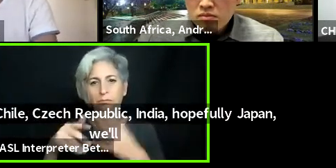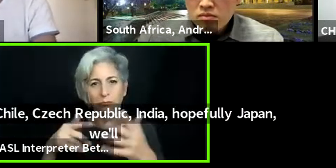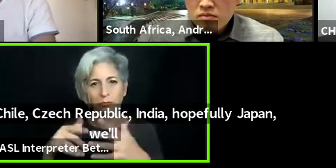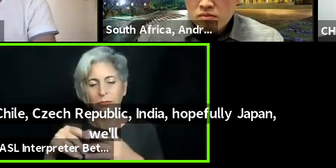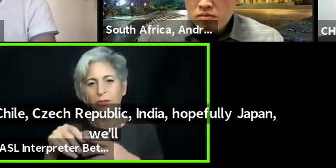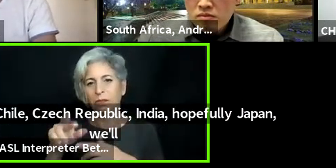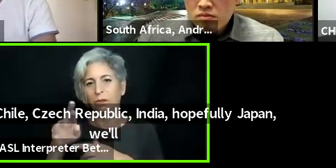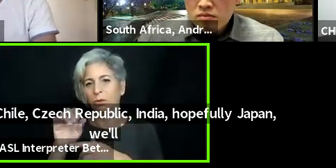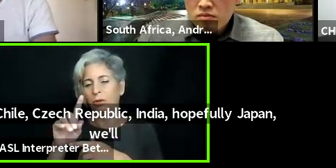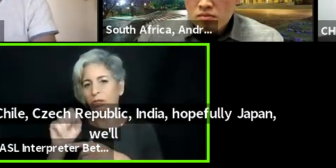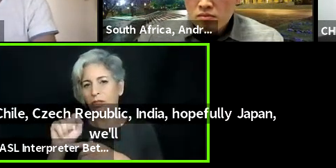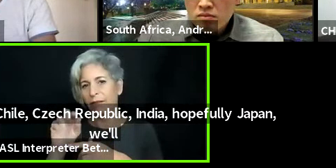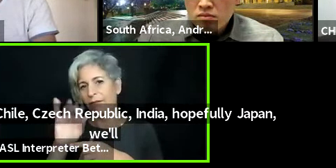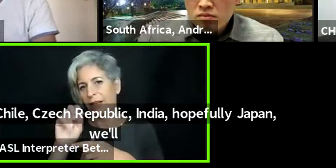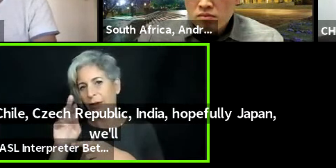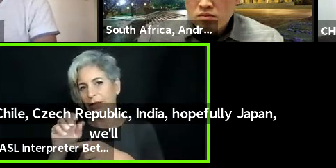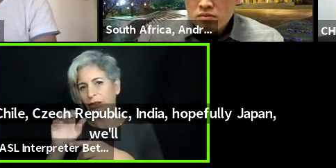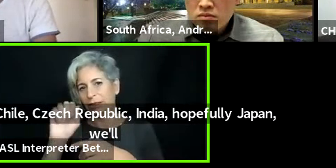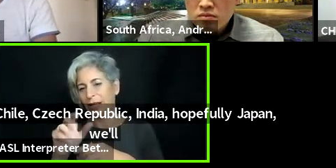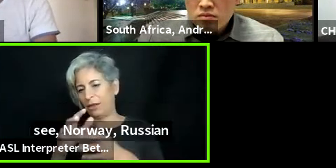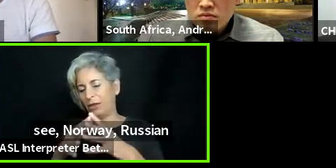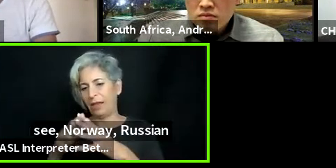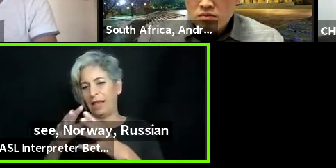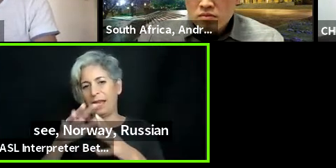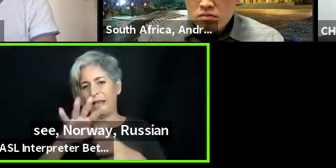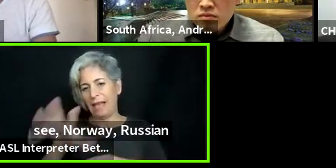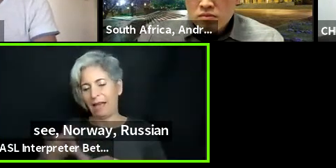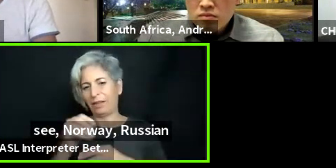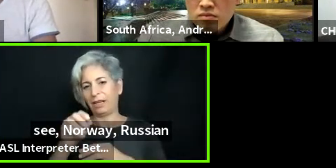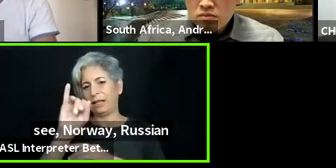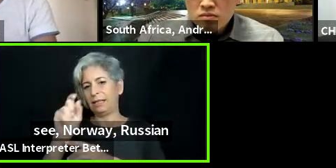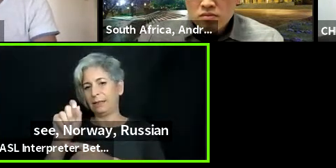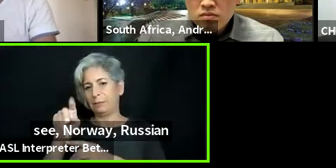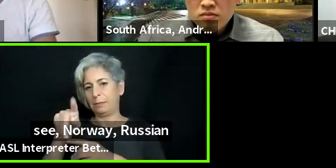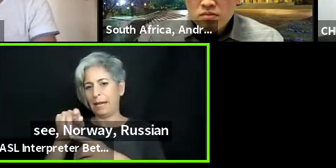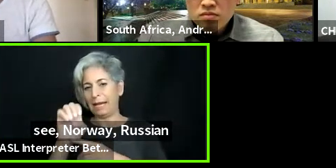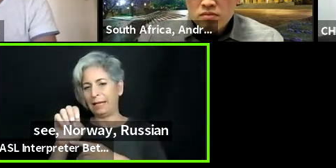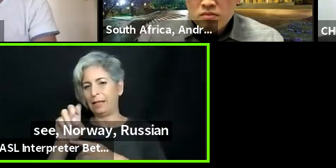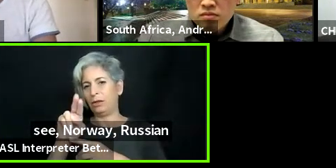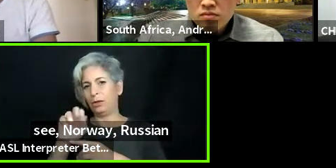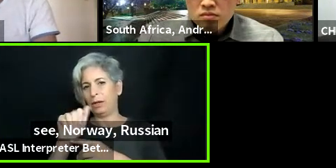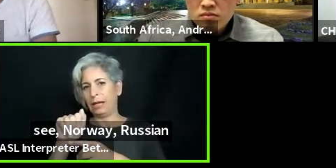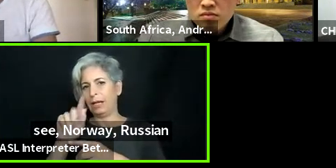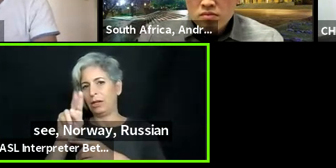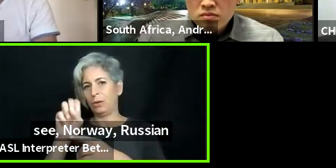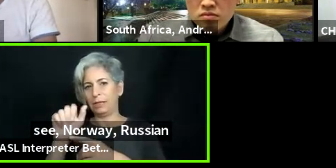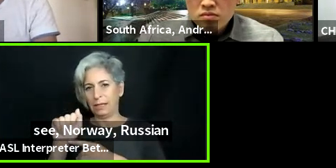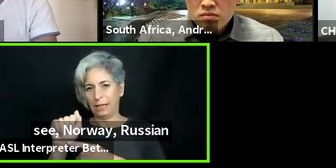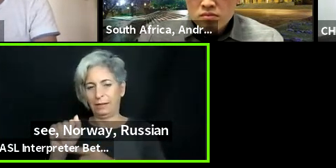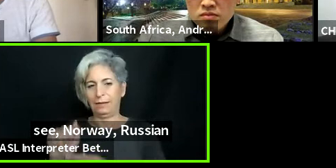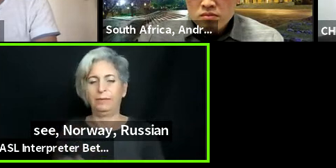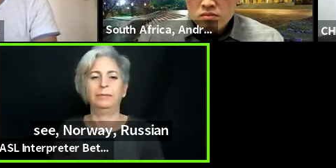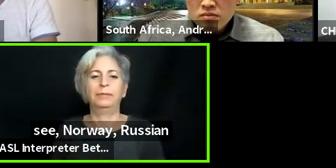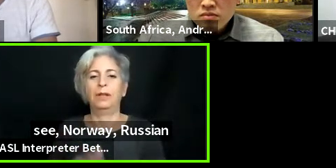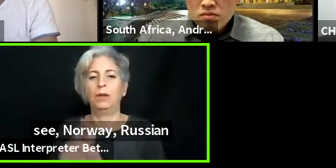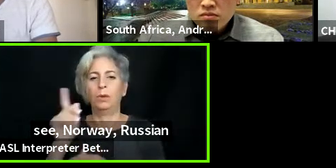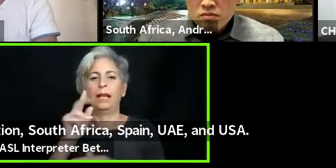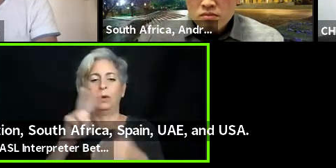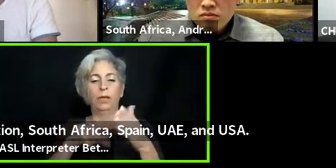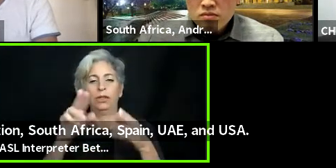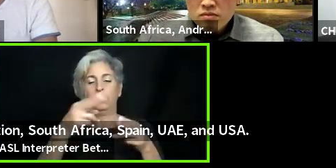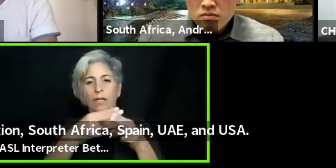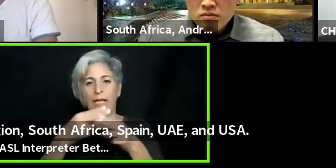Russian Federation, South Africa, Spain, UAE, and then USA. So when I read your